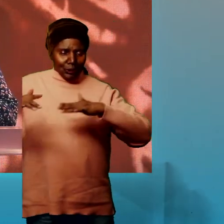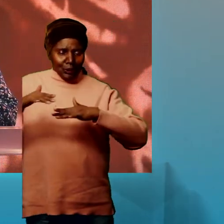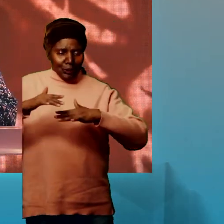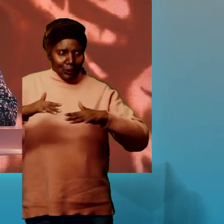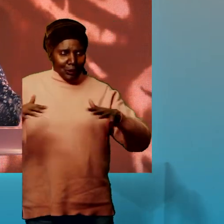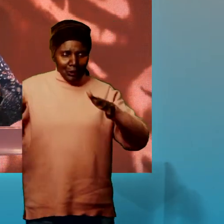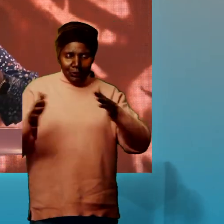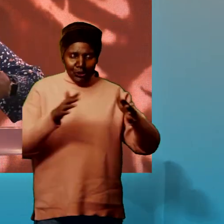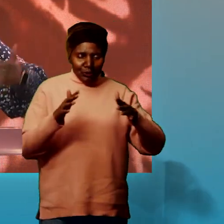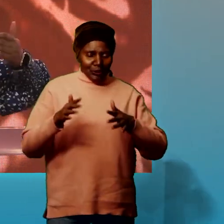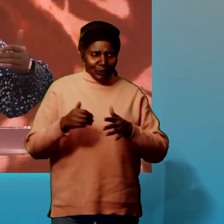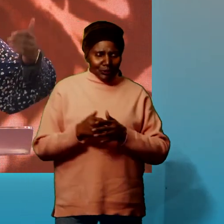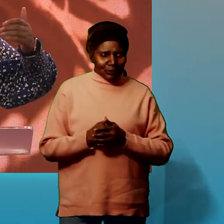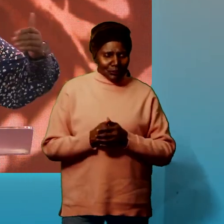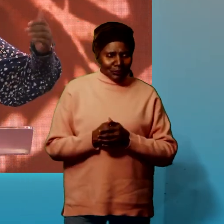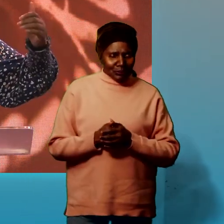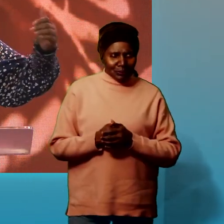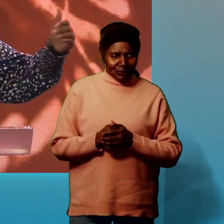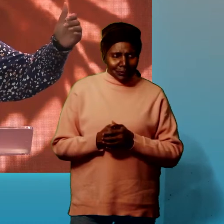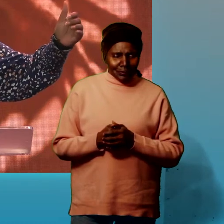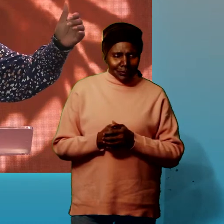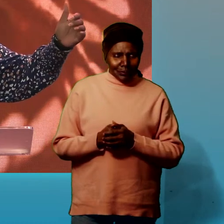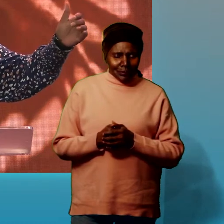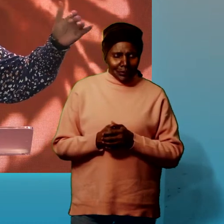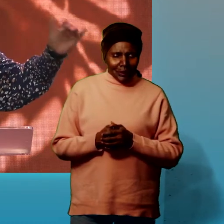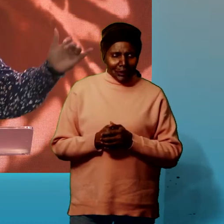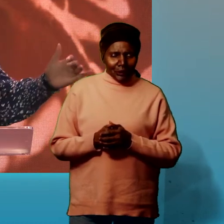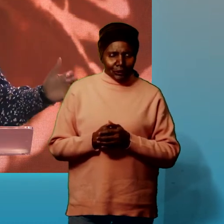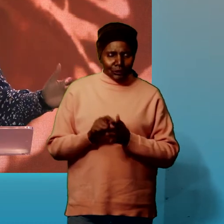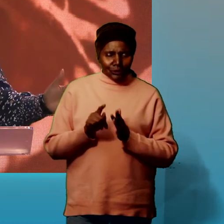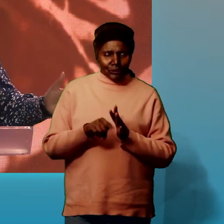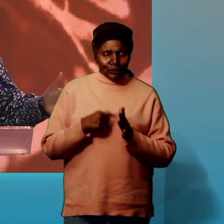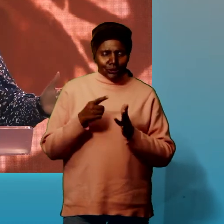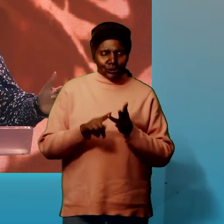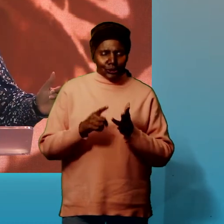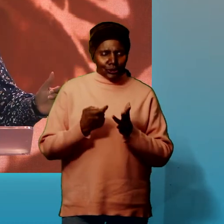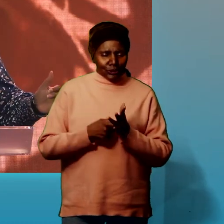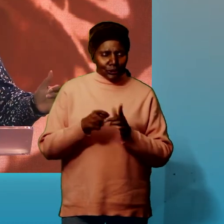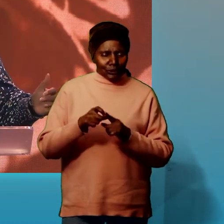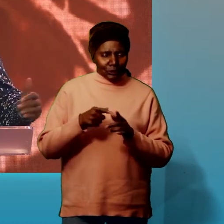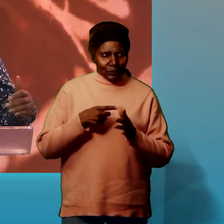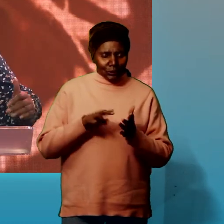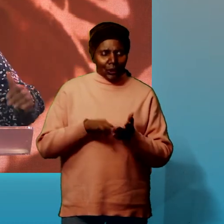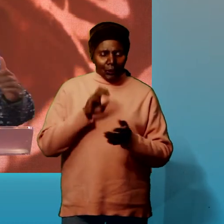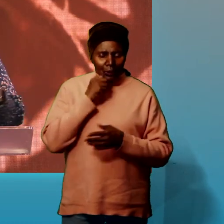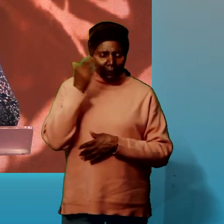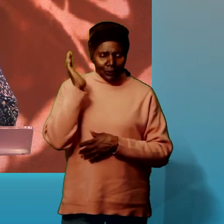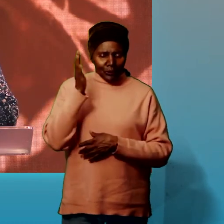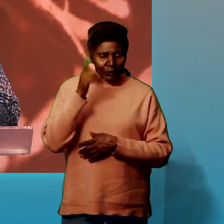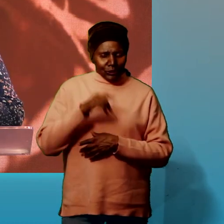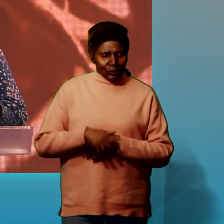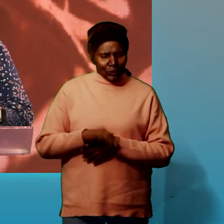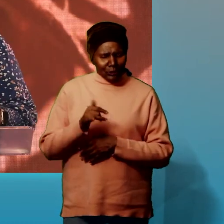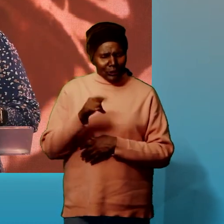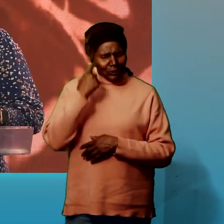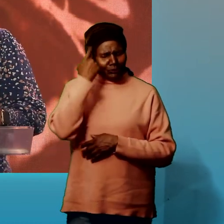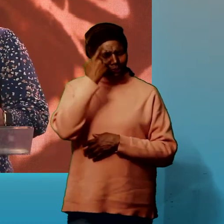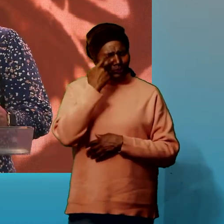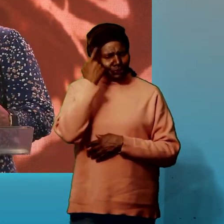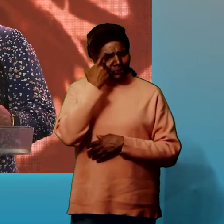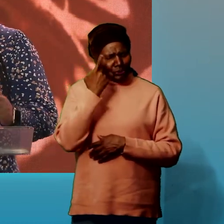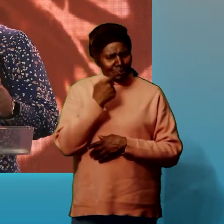hearts, what was the run-up like to my salvation? And what other things took